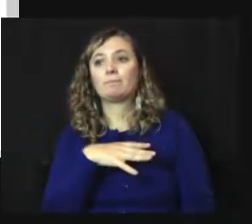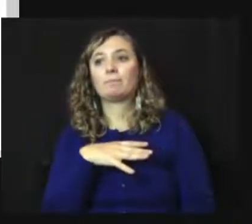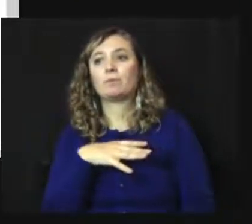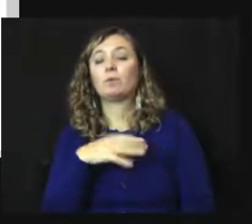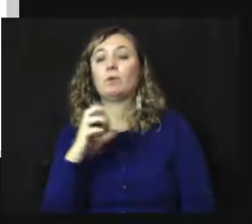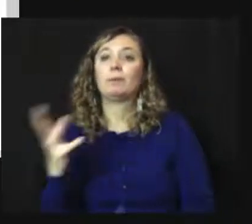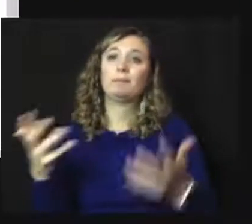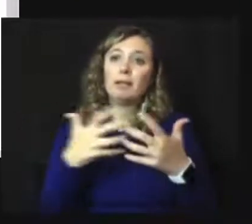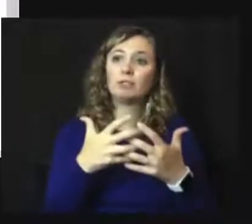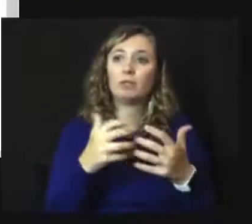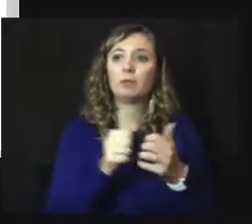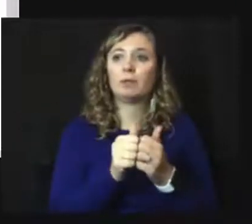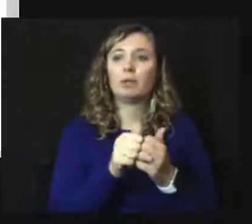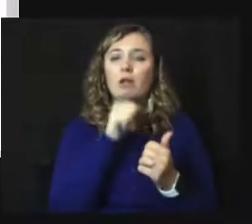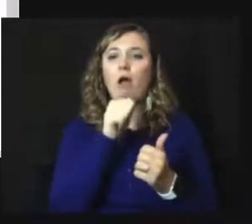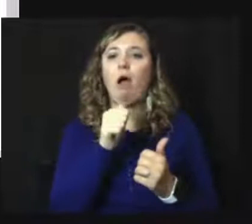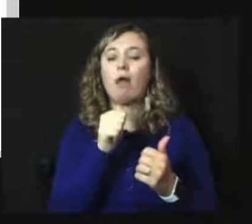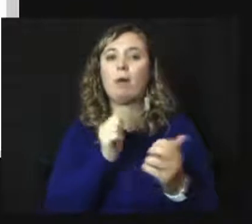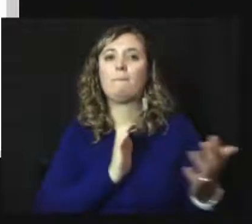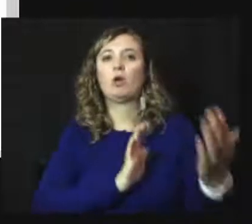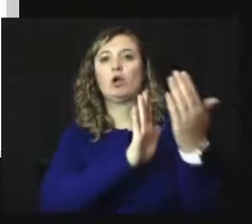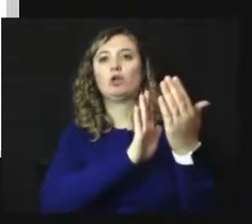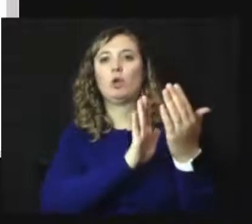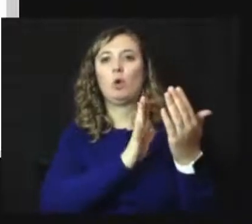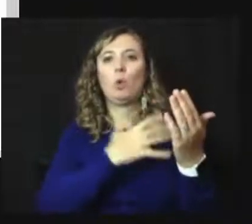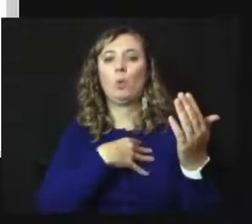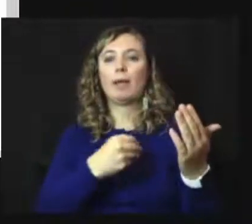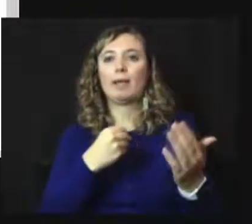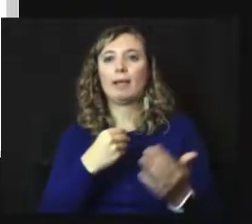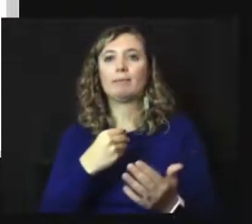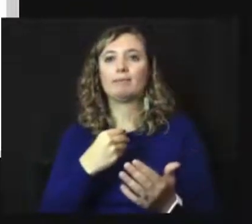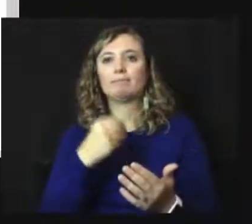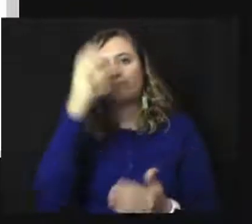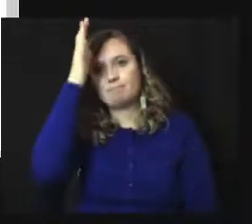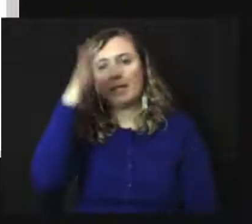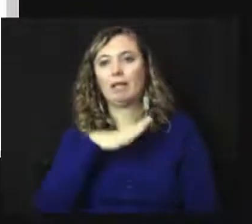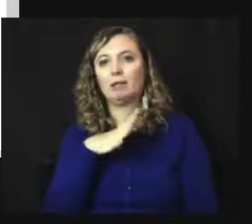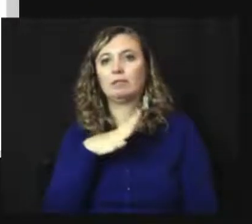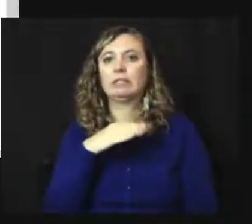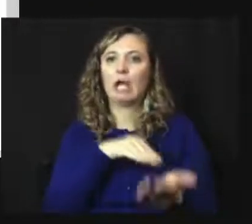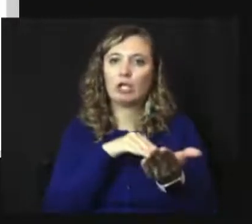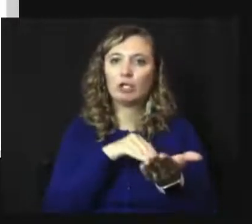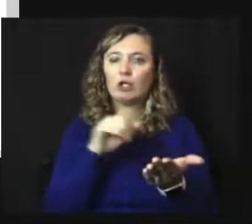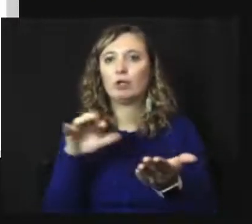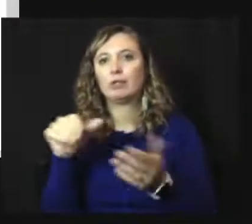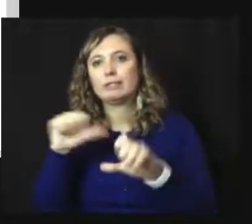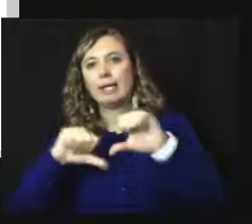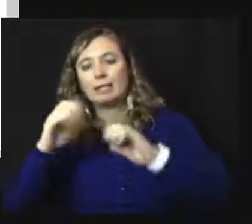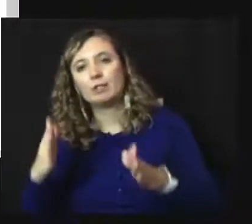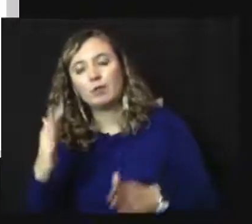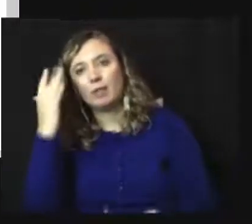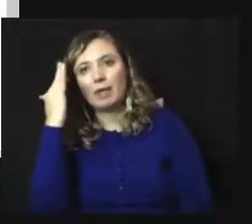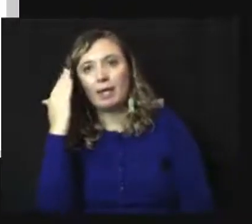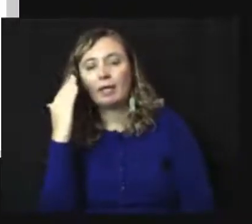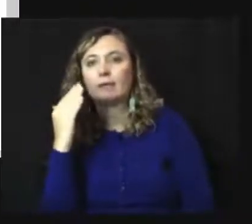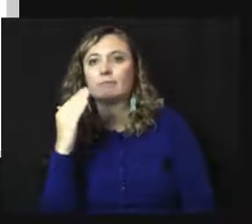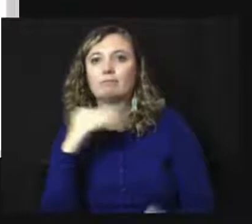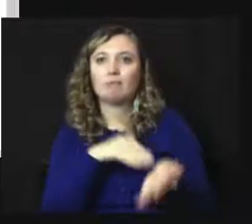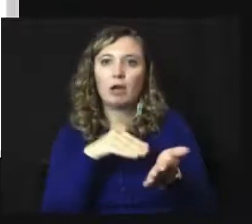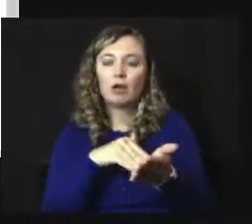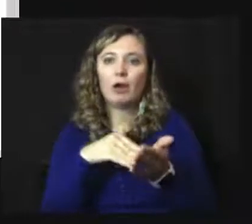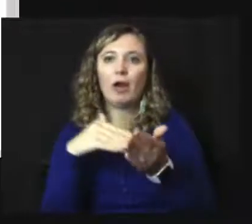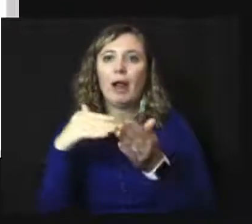the unapproachable white male doctor or scientist. So think of Dr. House, The